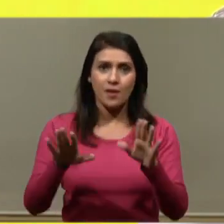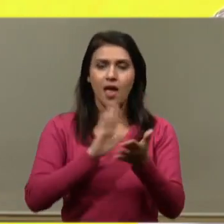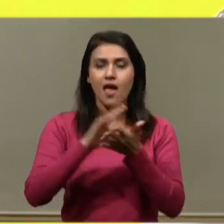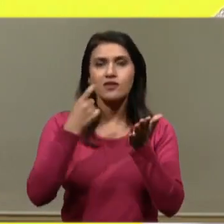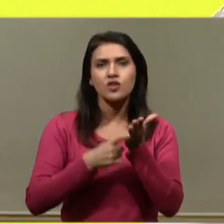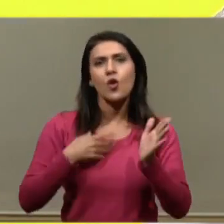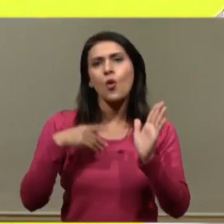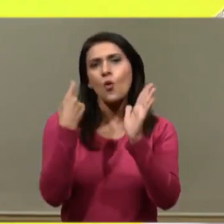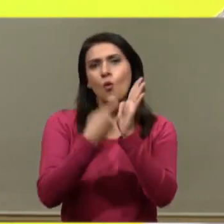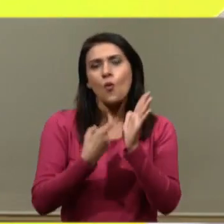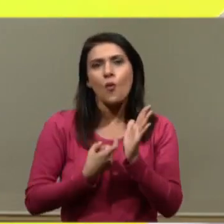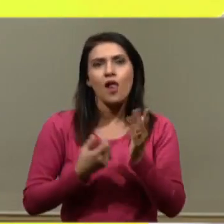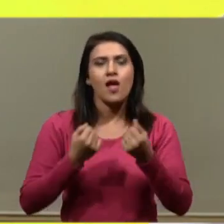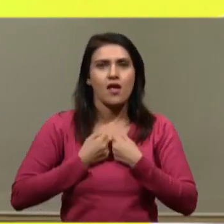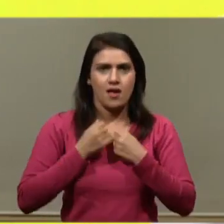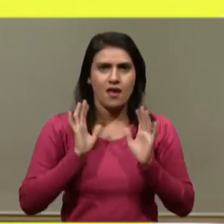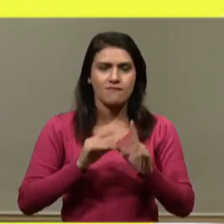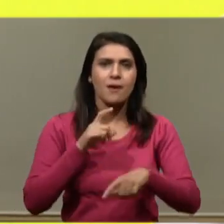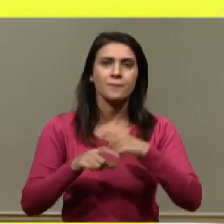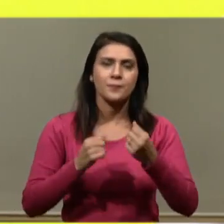strategy. This is a policy of